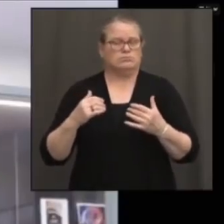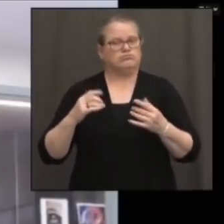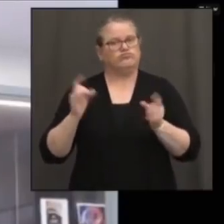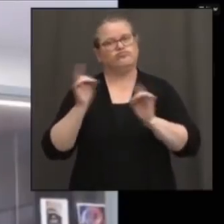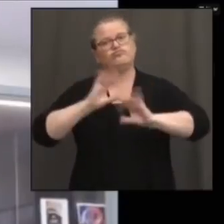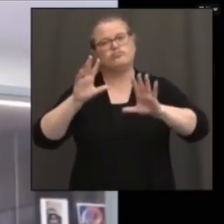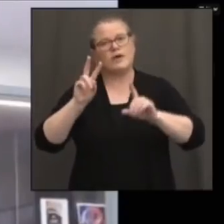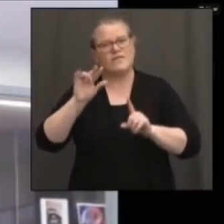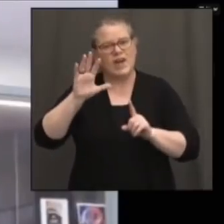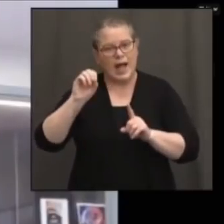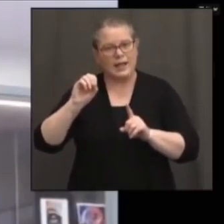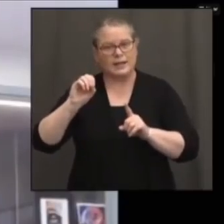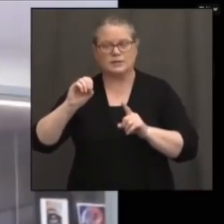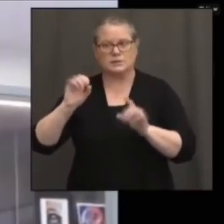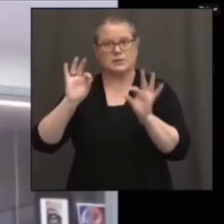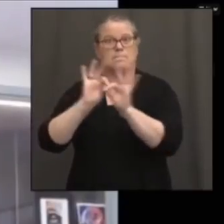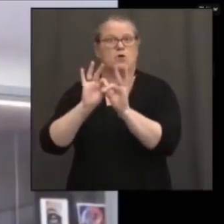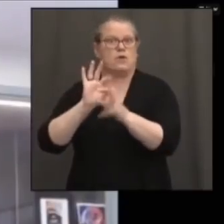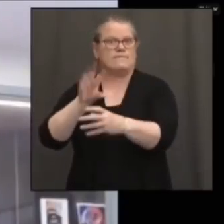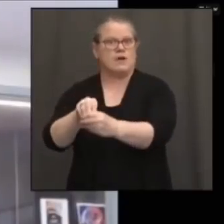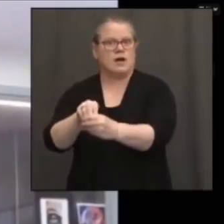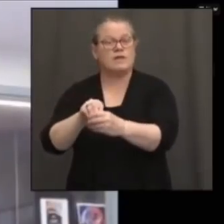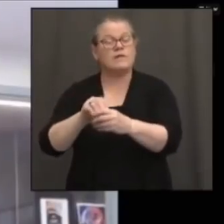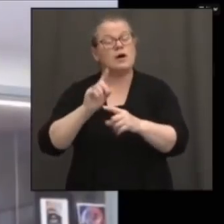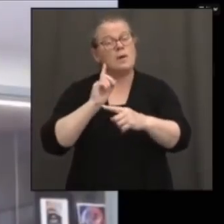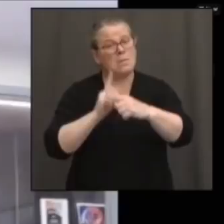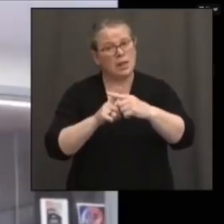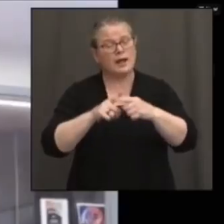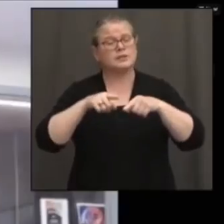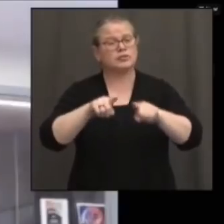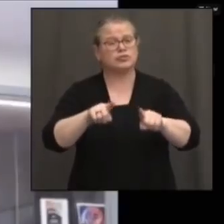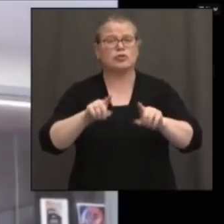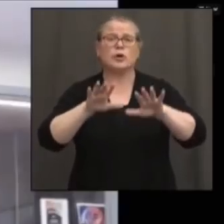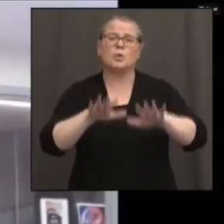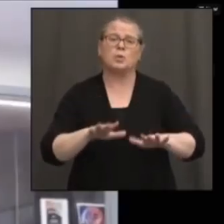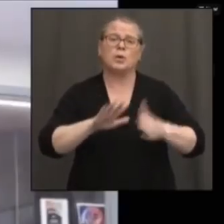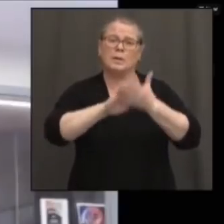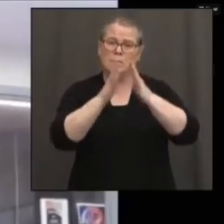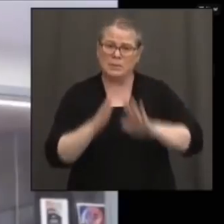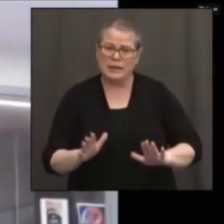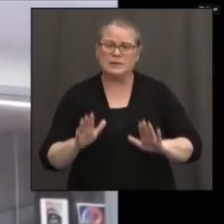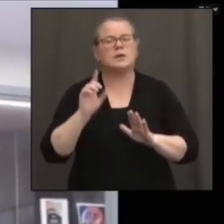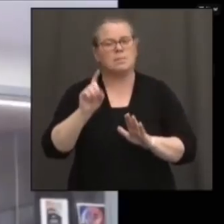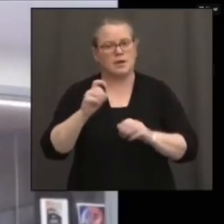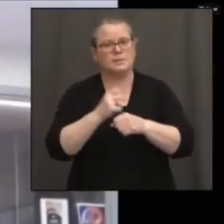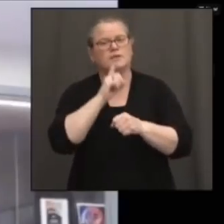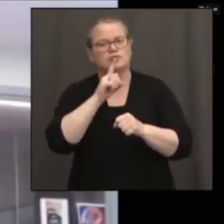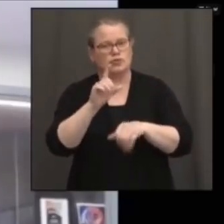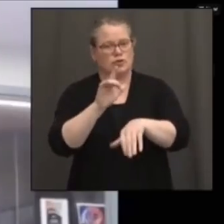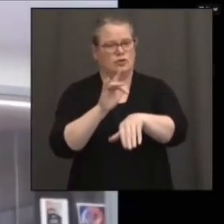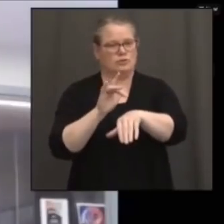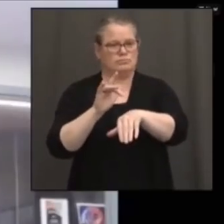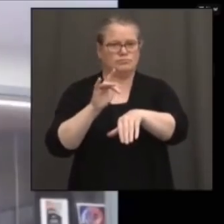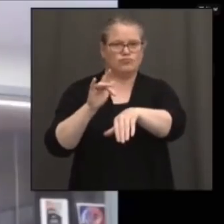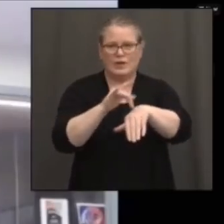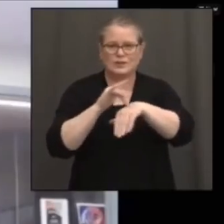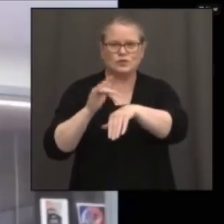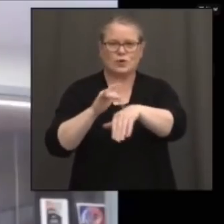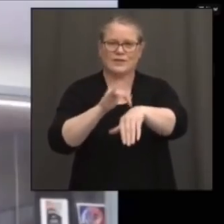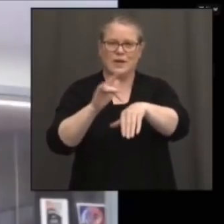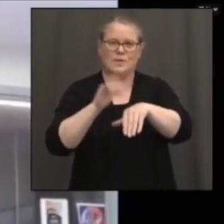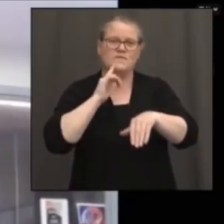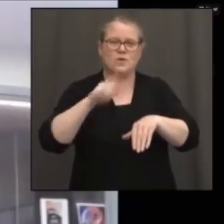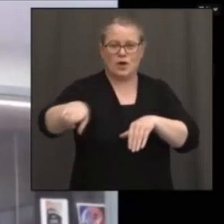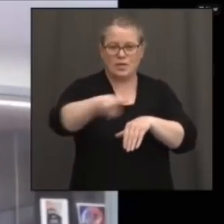of peace, making sure that people understand that they have resources available to them. So we are providing that case management